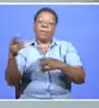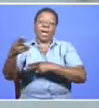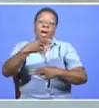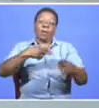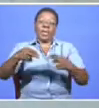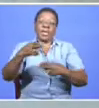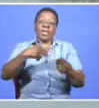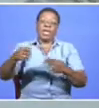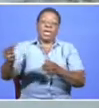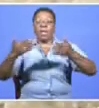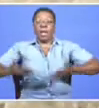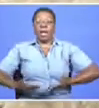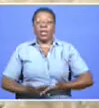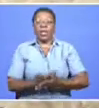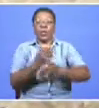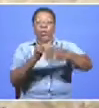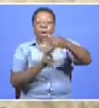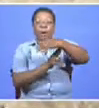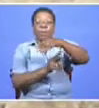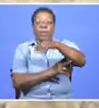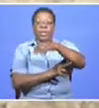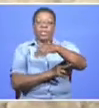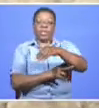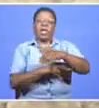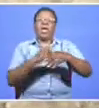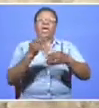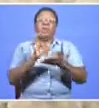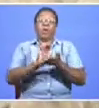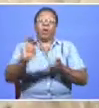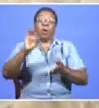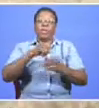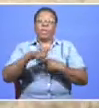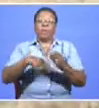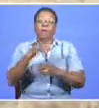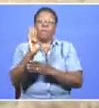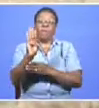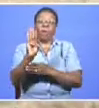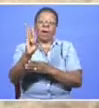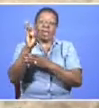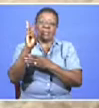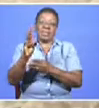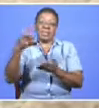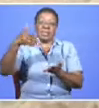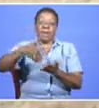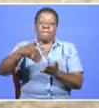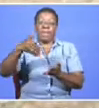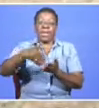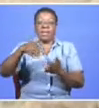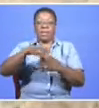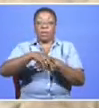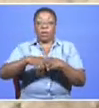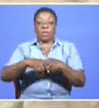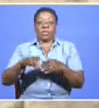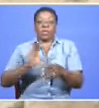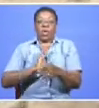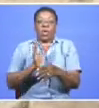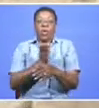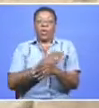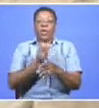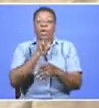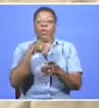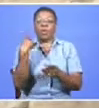the plan is to build a new bridge. Director of Works, Melanie Roach. But what we want to do is to make sure that we not only put